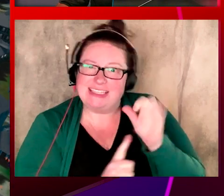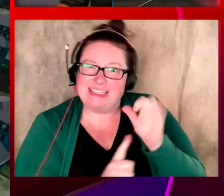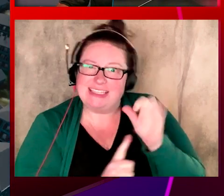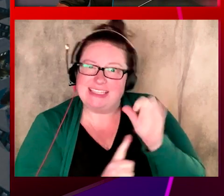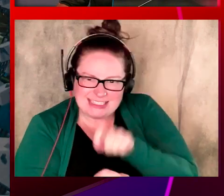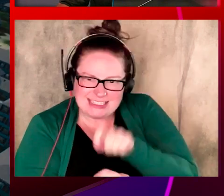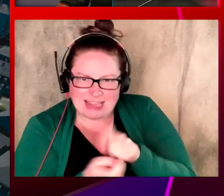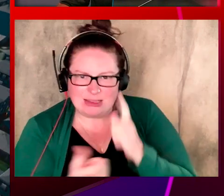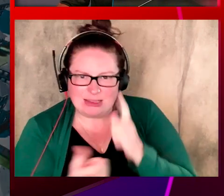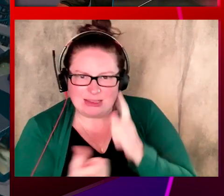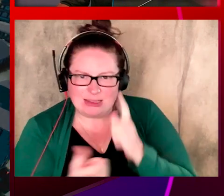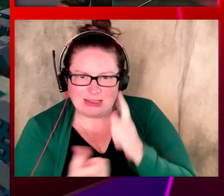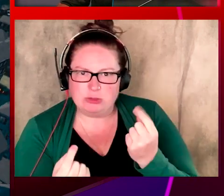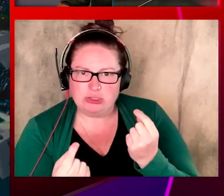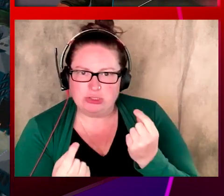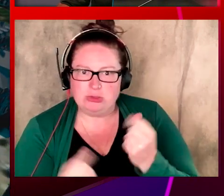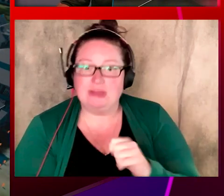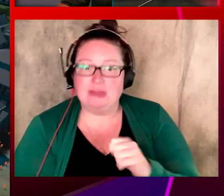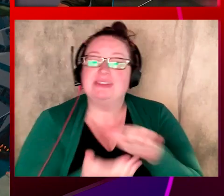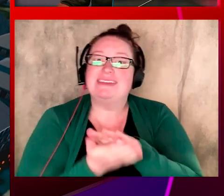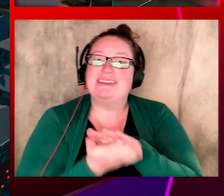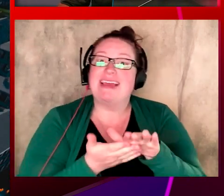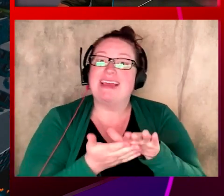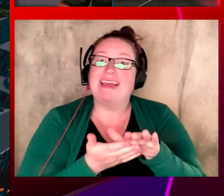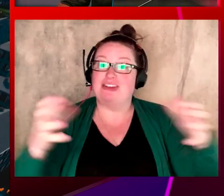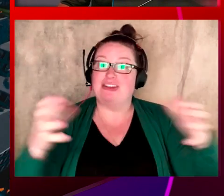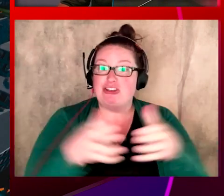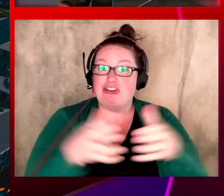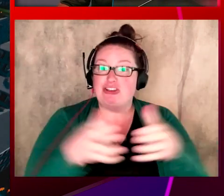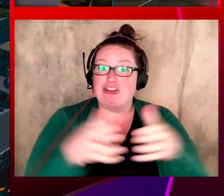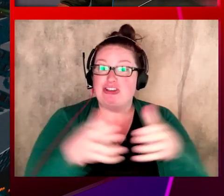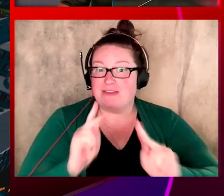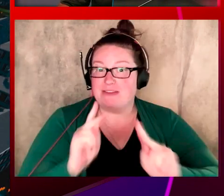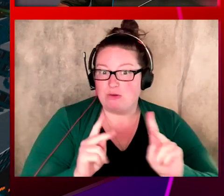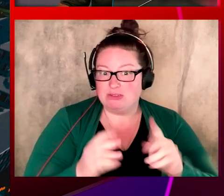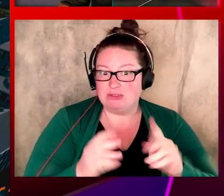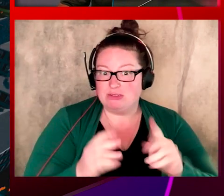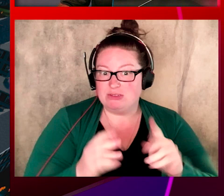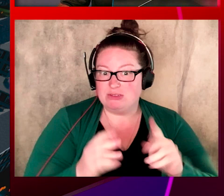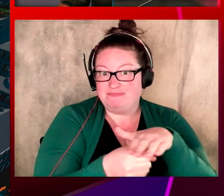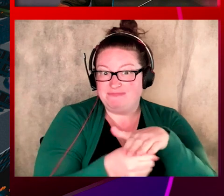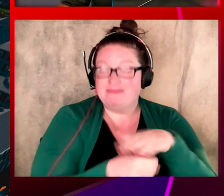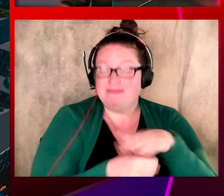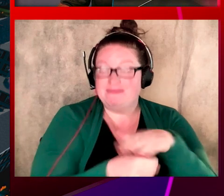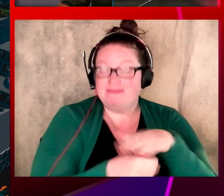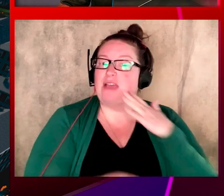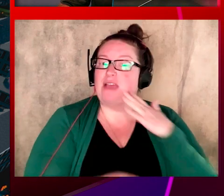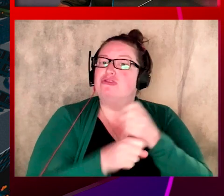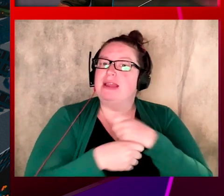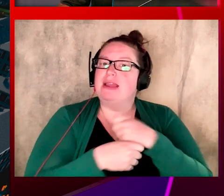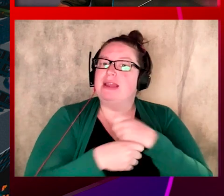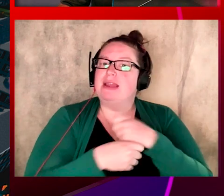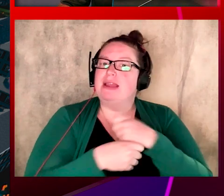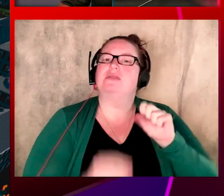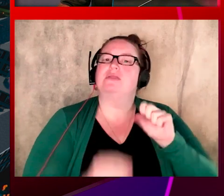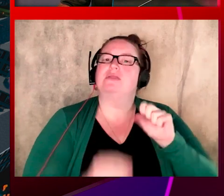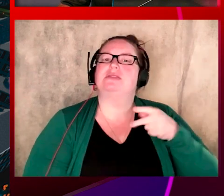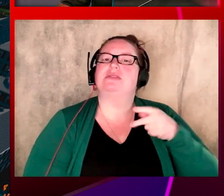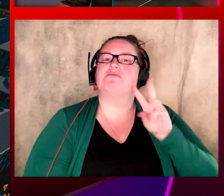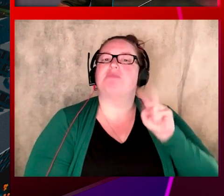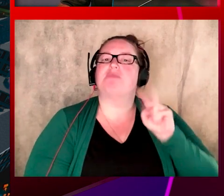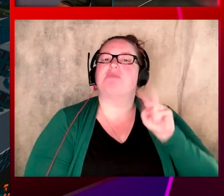nice little congregation of folks over here. I'm actually going to create. I'll create some more spawn points, and just let